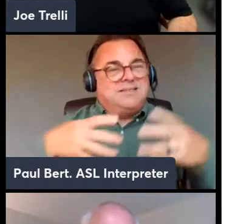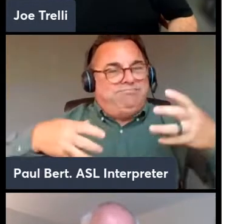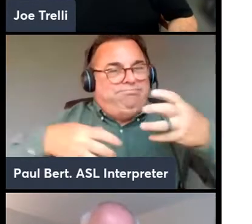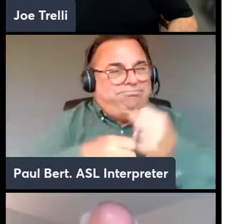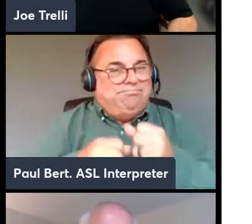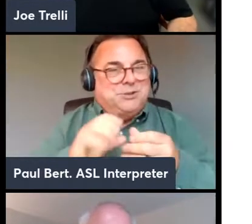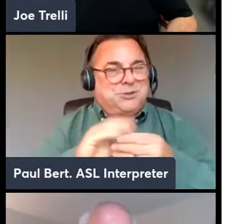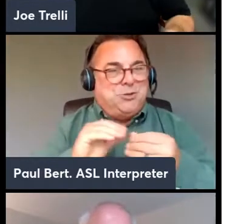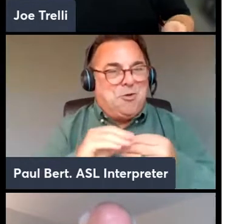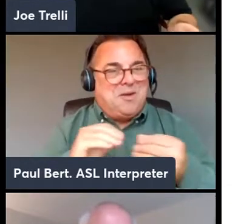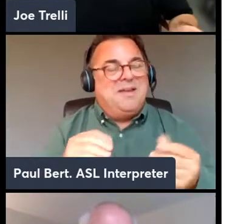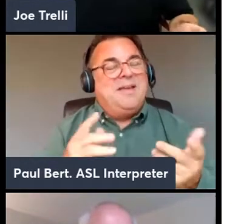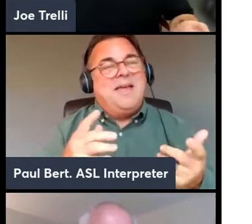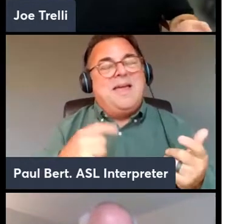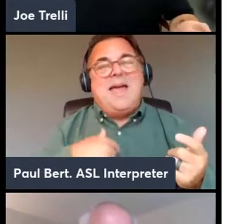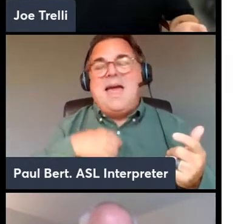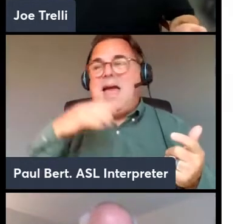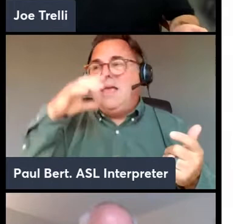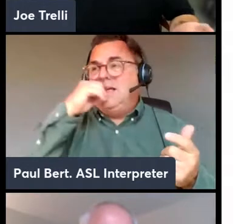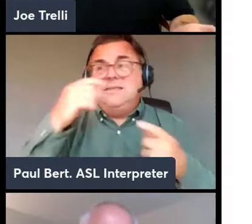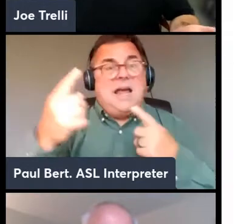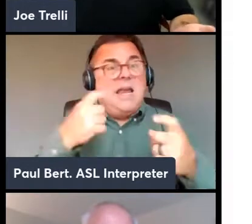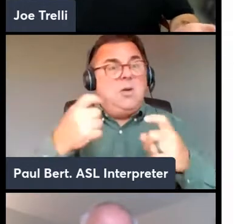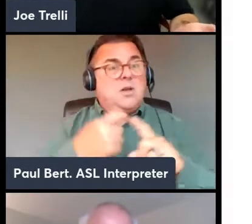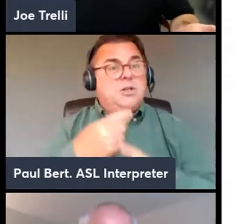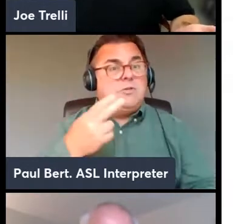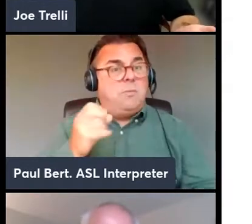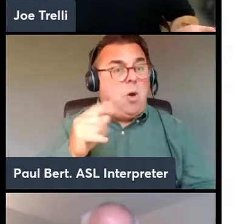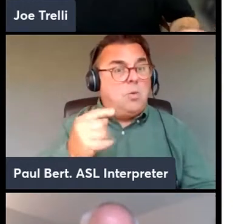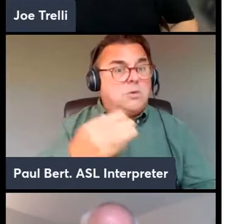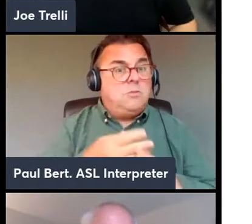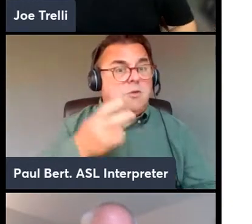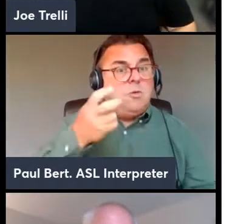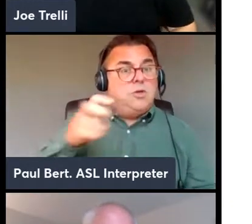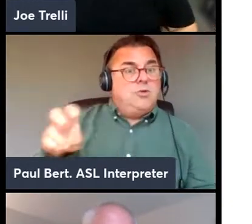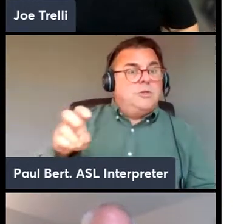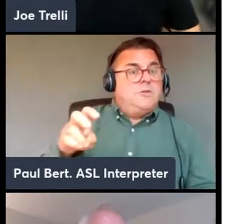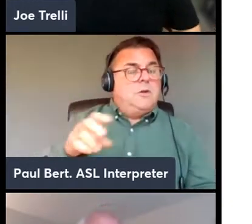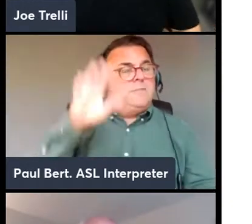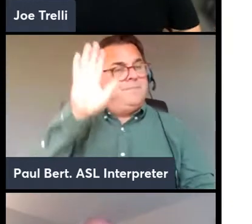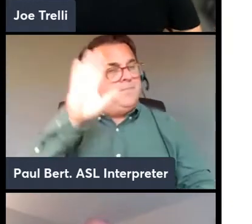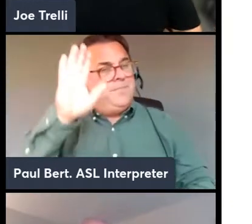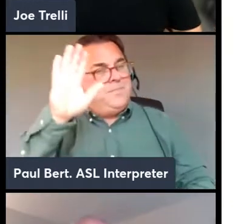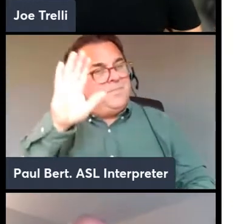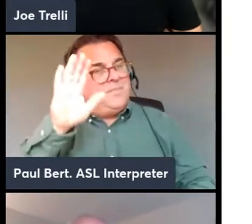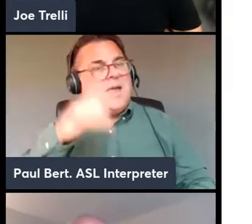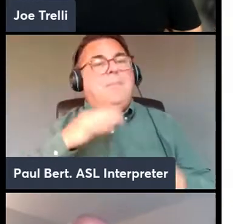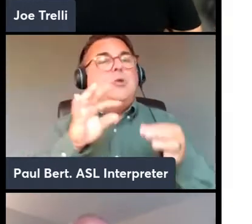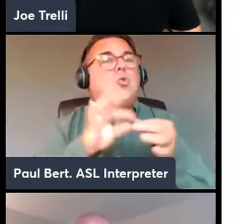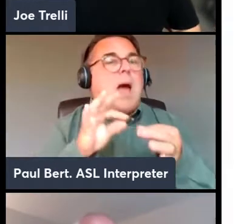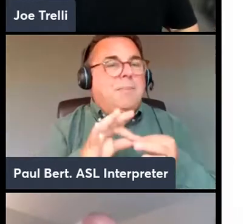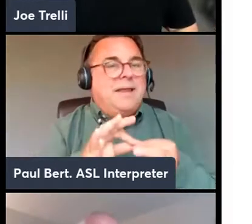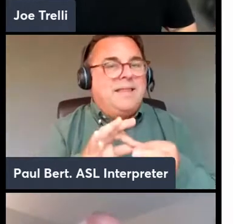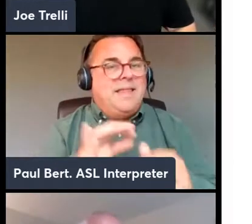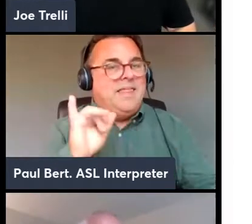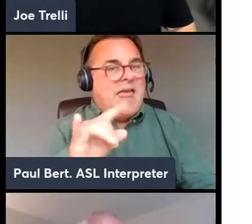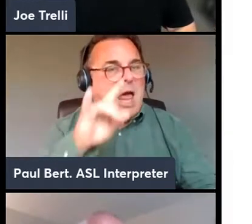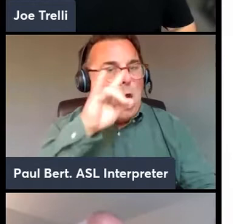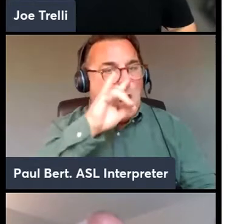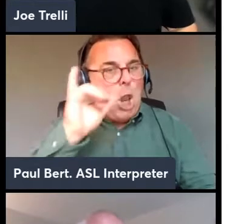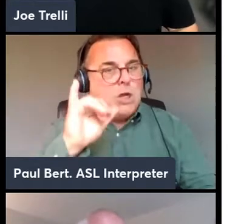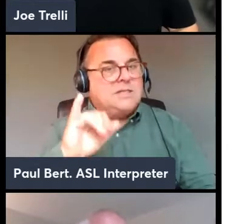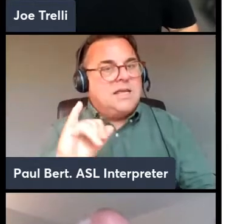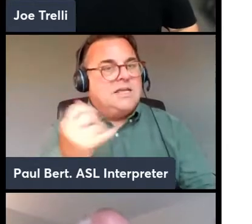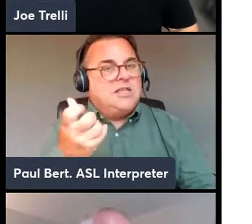And I guess any questions from our host before we kick it to Core? I was only going to comment and say that looks like the kind of